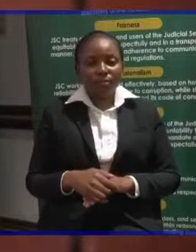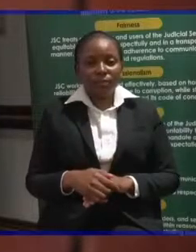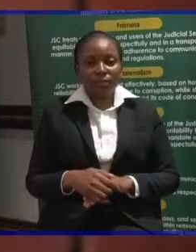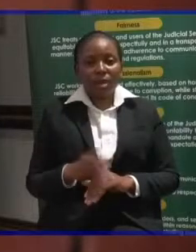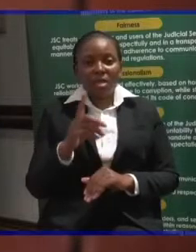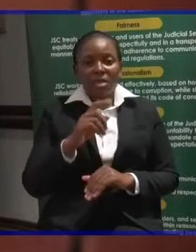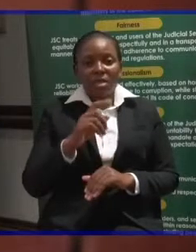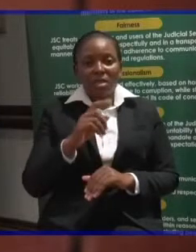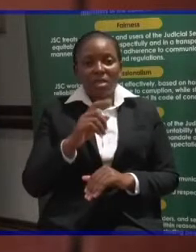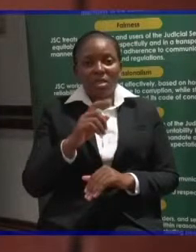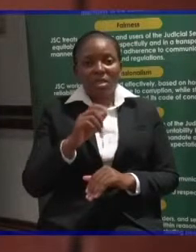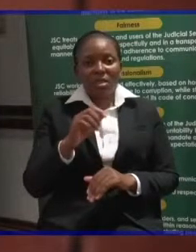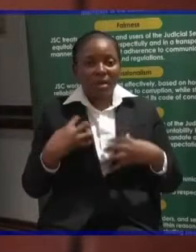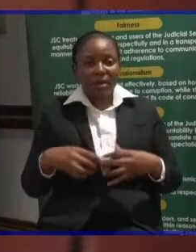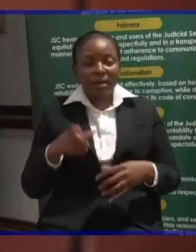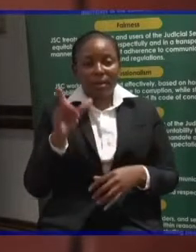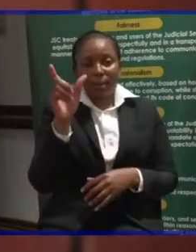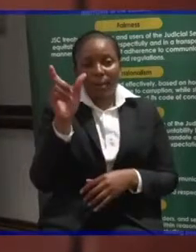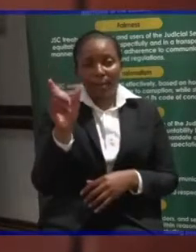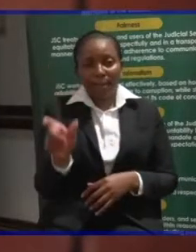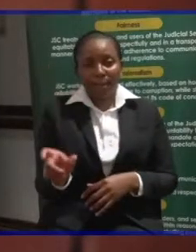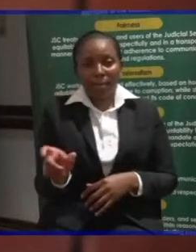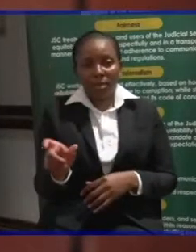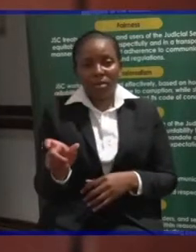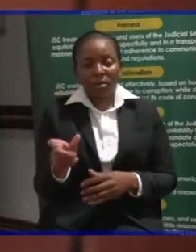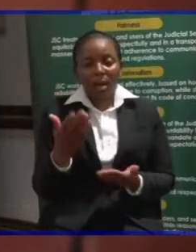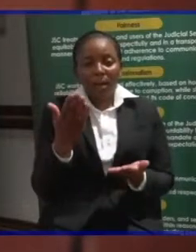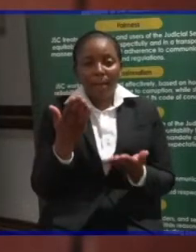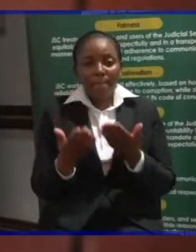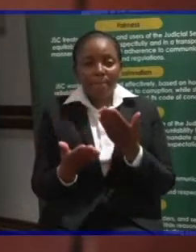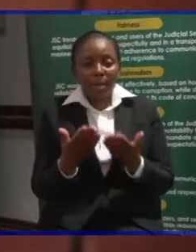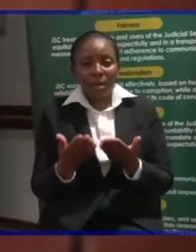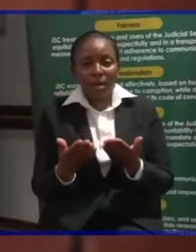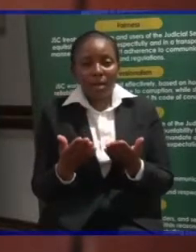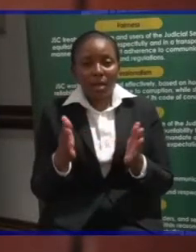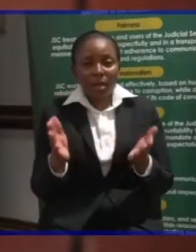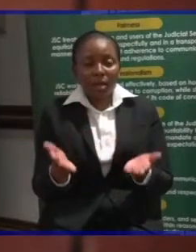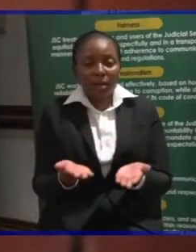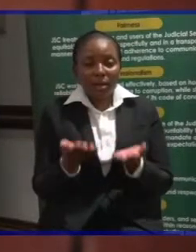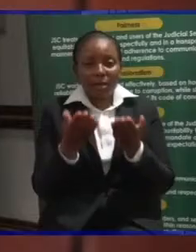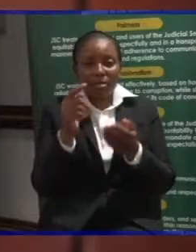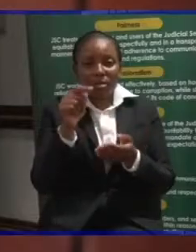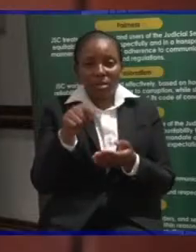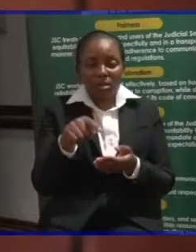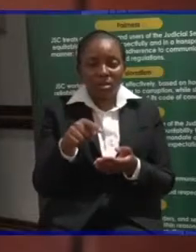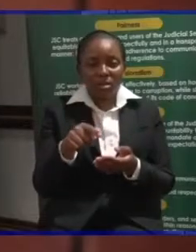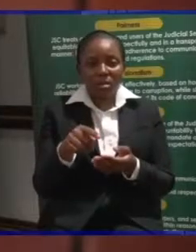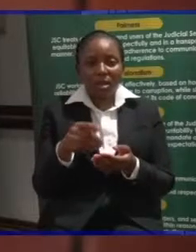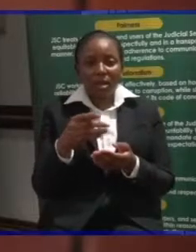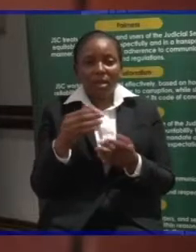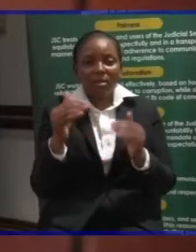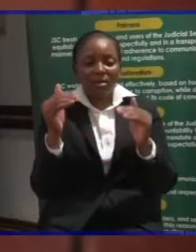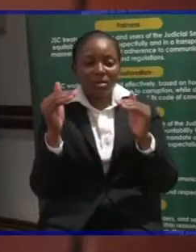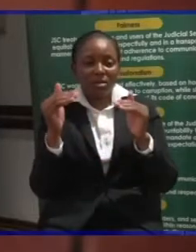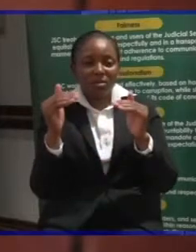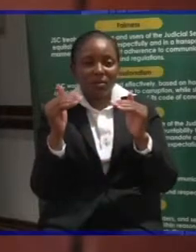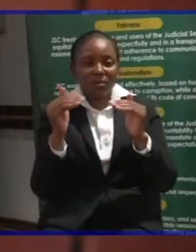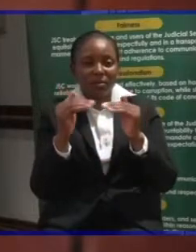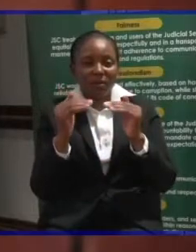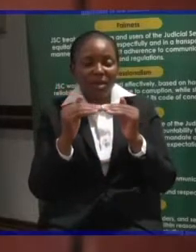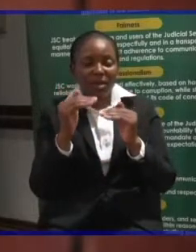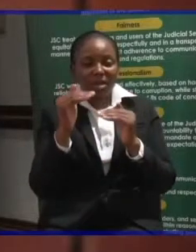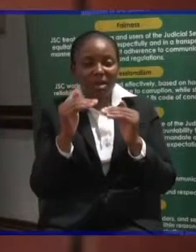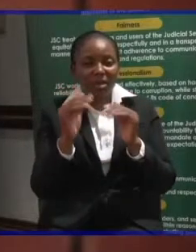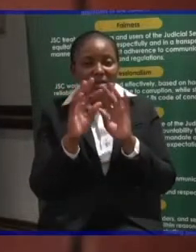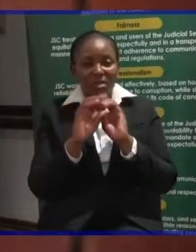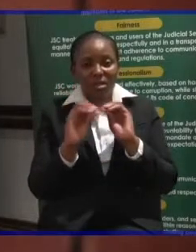The aggrieved party may raise that issue as an unfair labor practice because